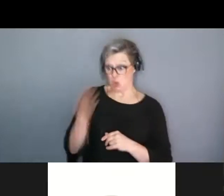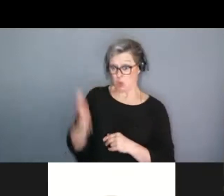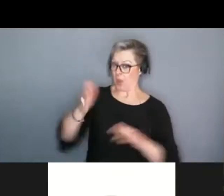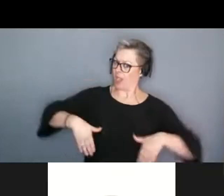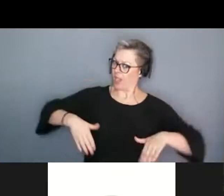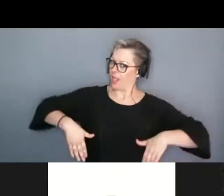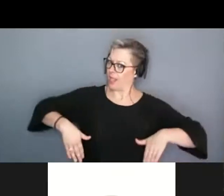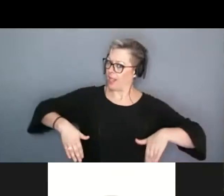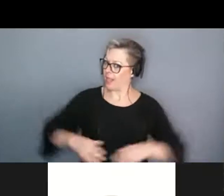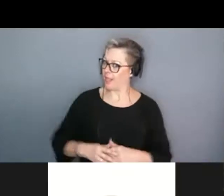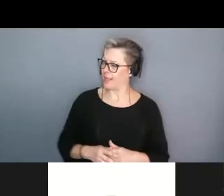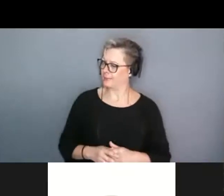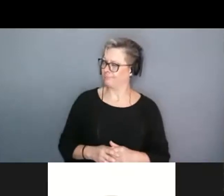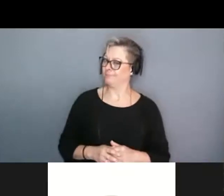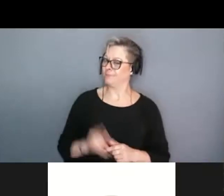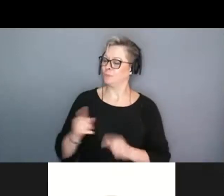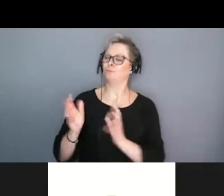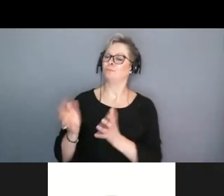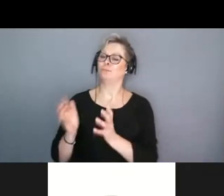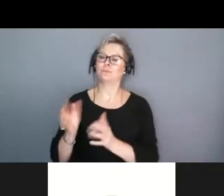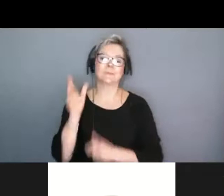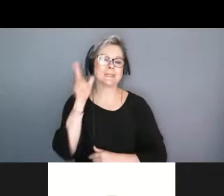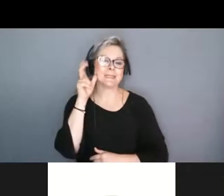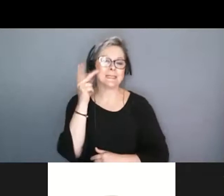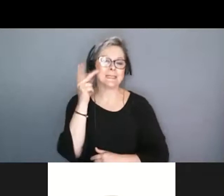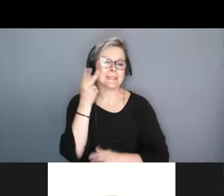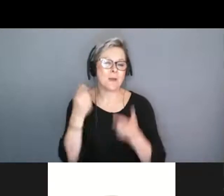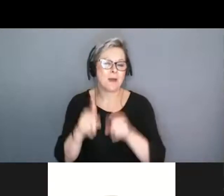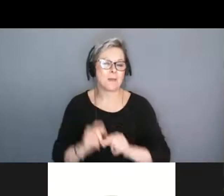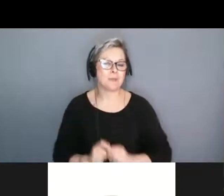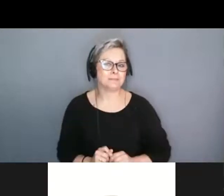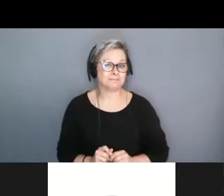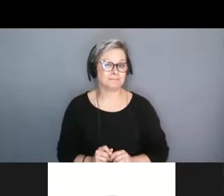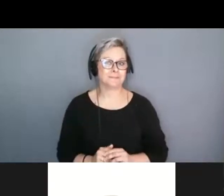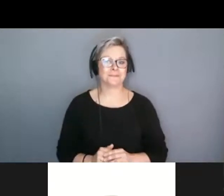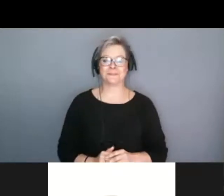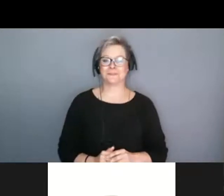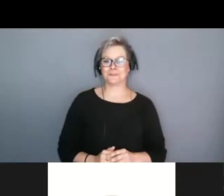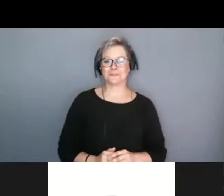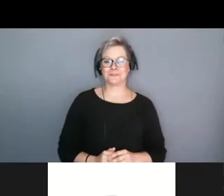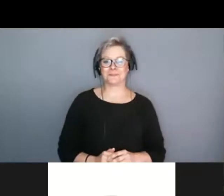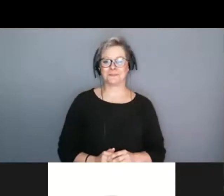They're having this conversation. So let's listen in and see what happens.